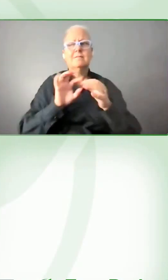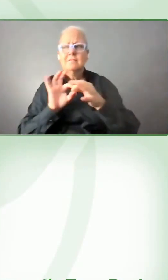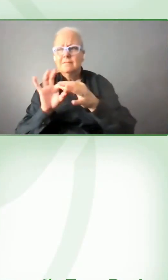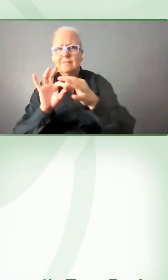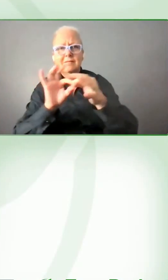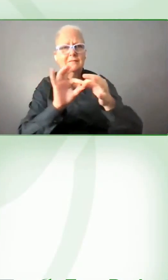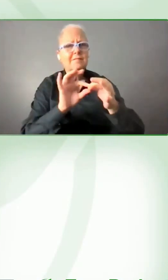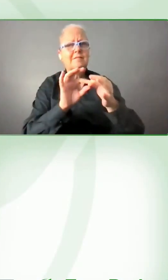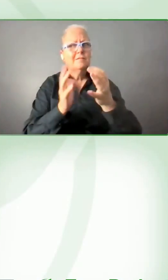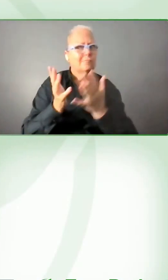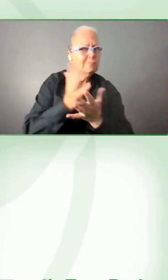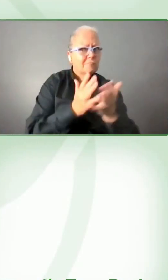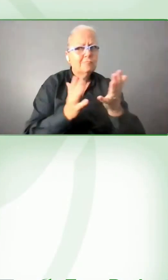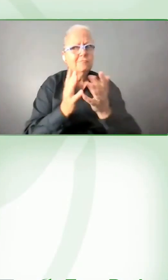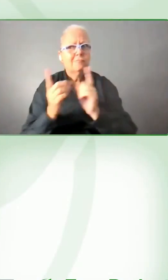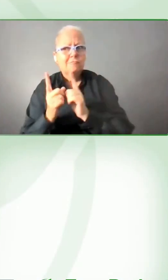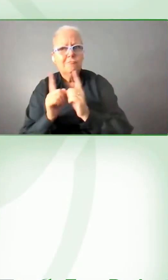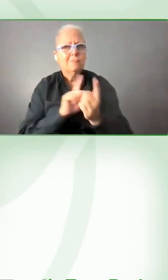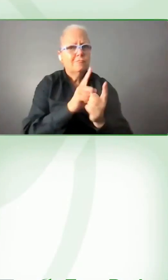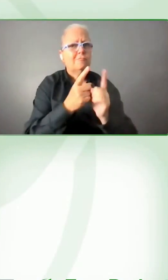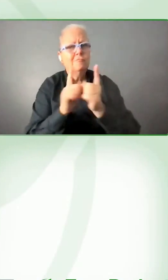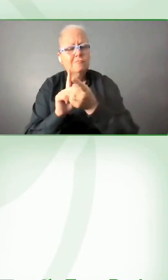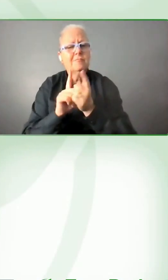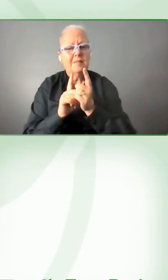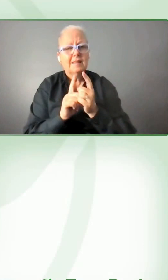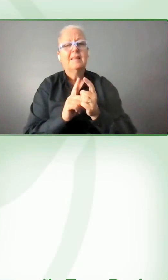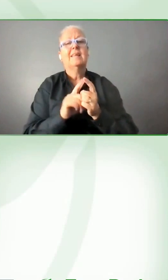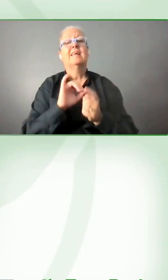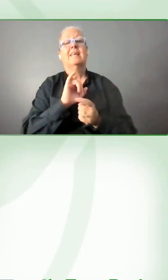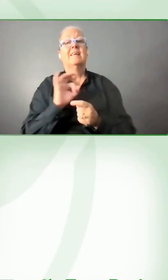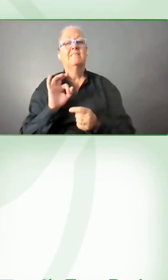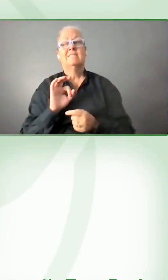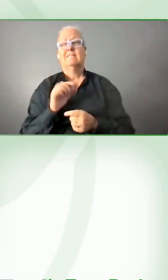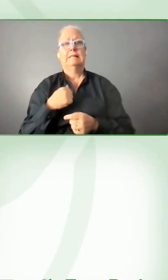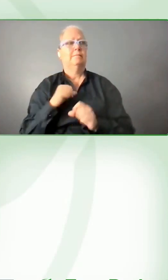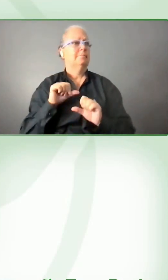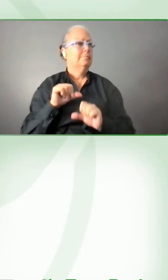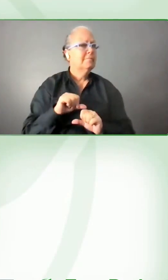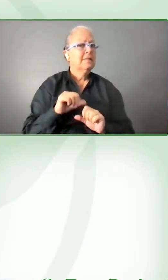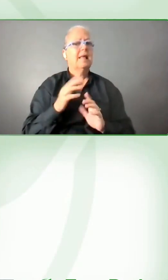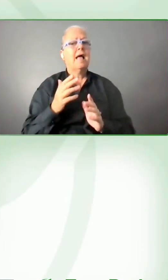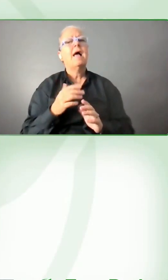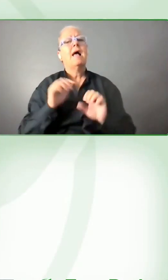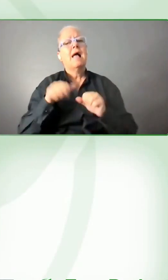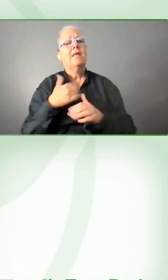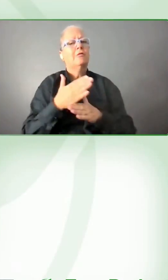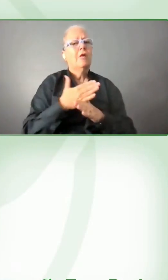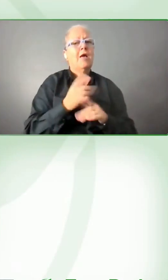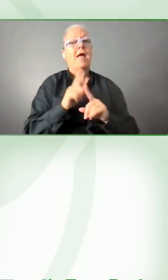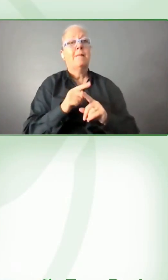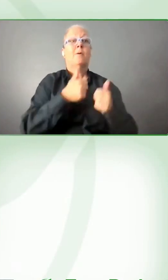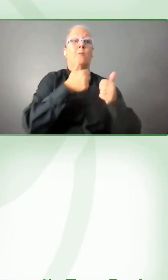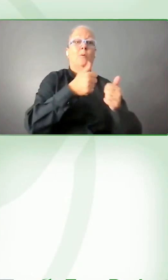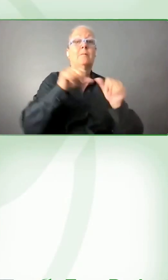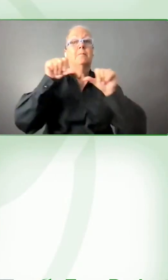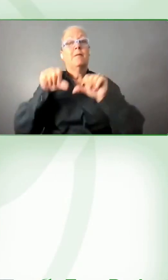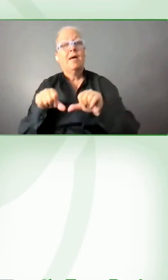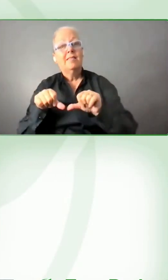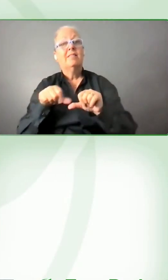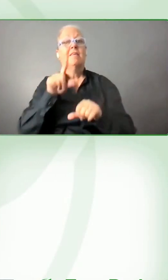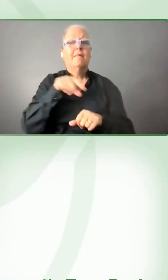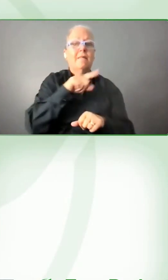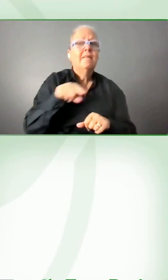and the confidence to share when things don't go right, and they can share when things go wrong, and hopefully find